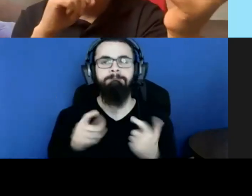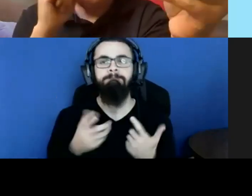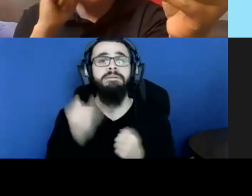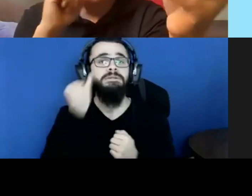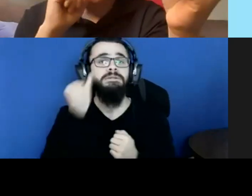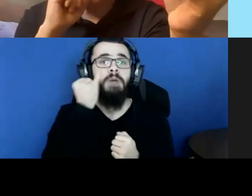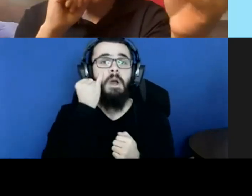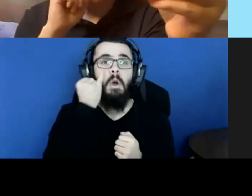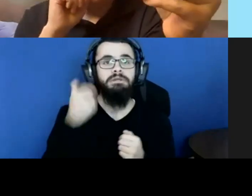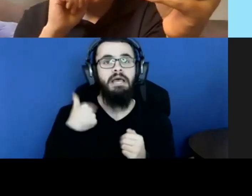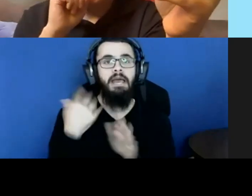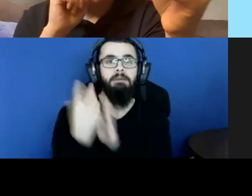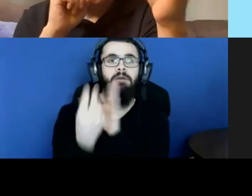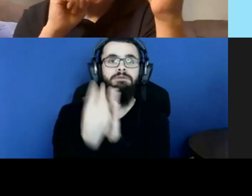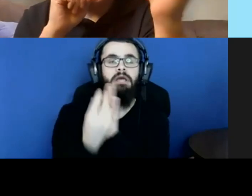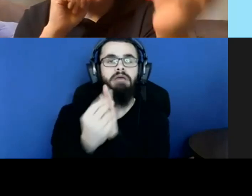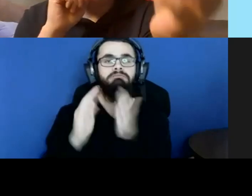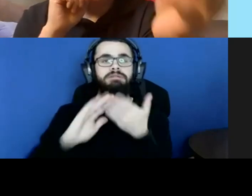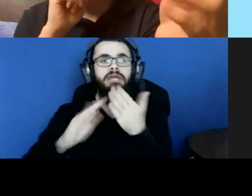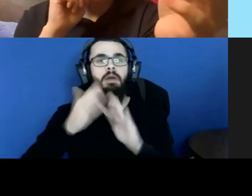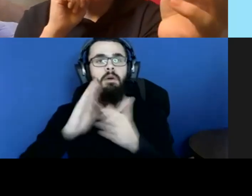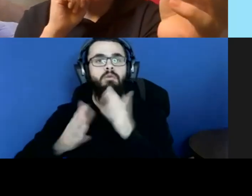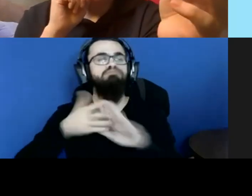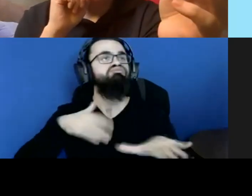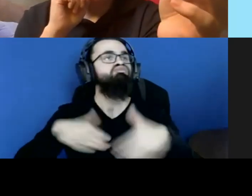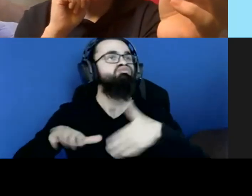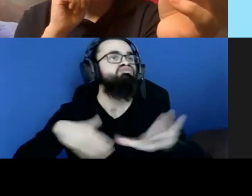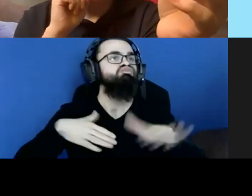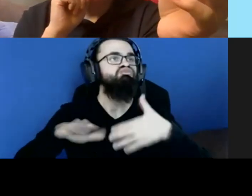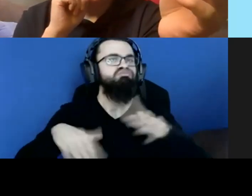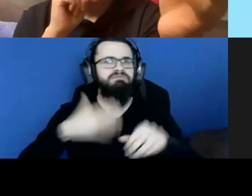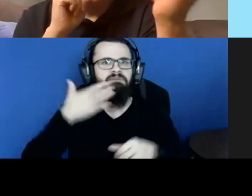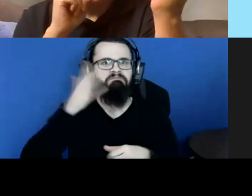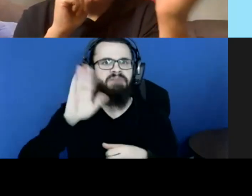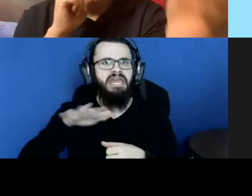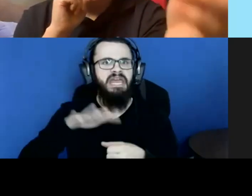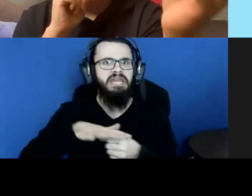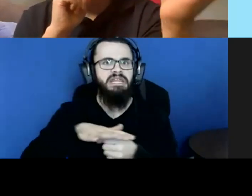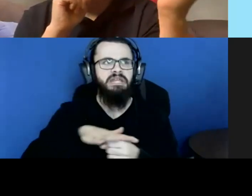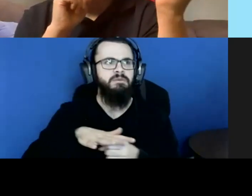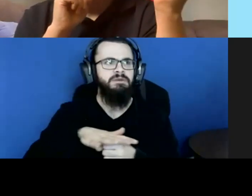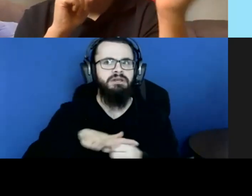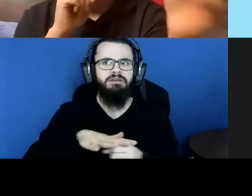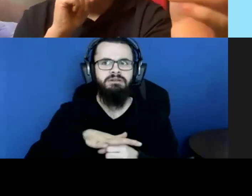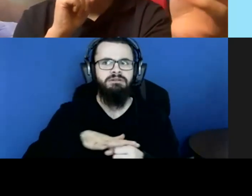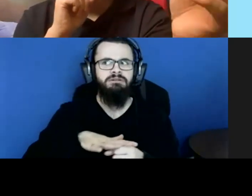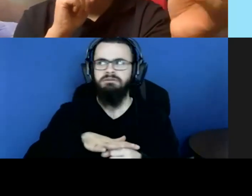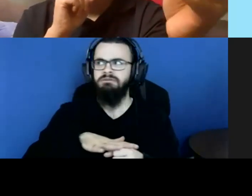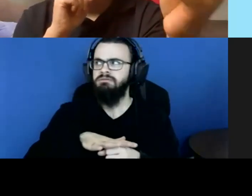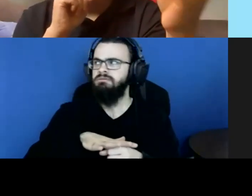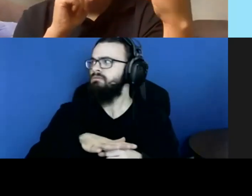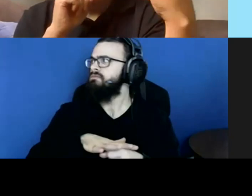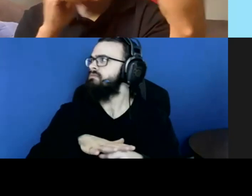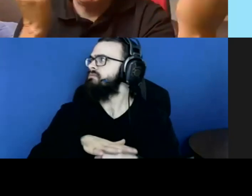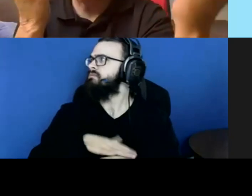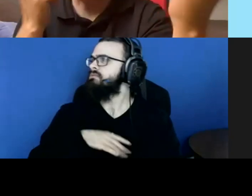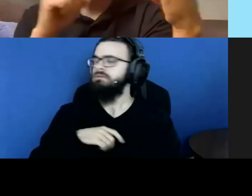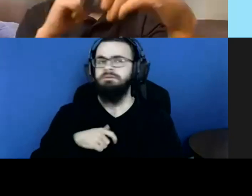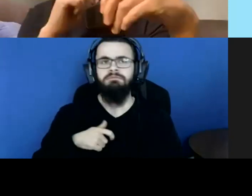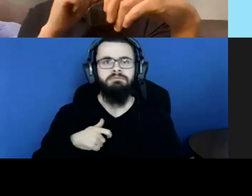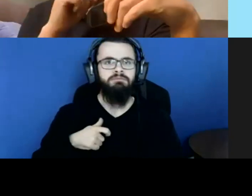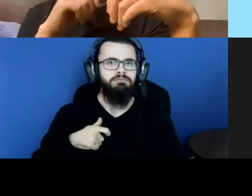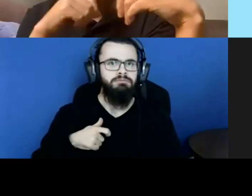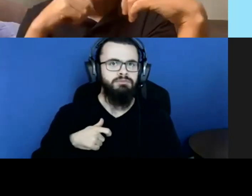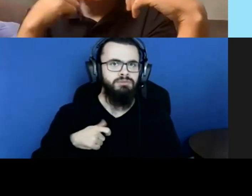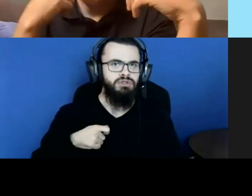safe neighborhood. I can push it, and I can say, hey, can you